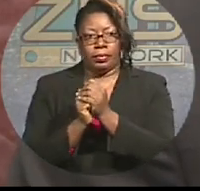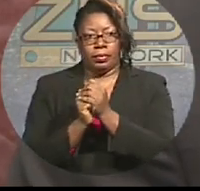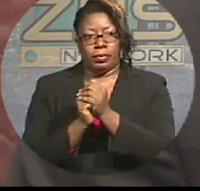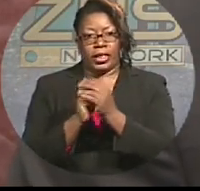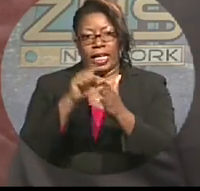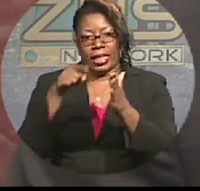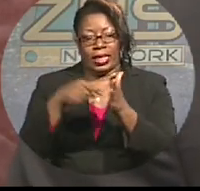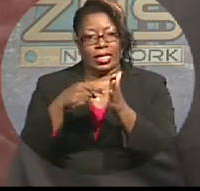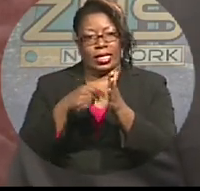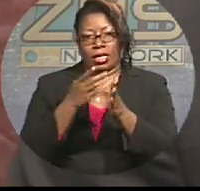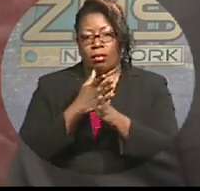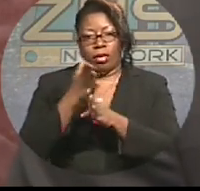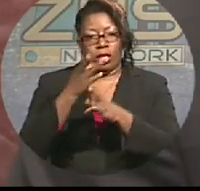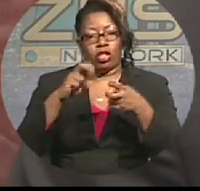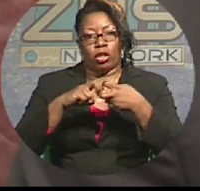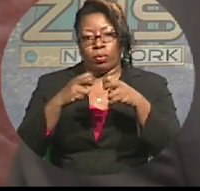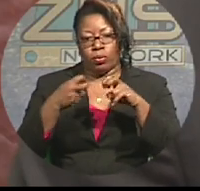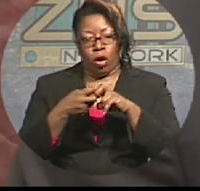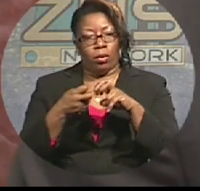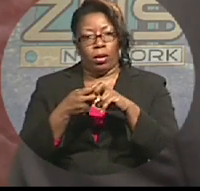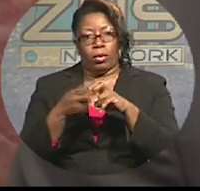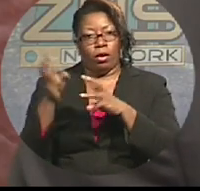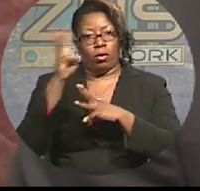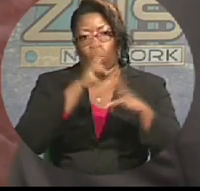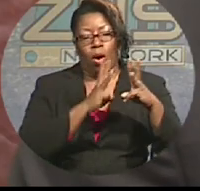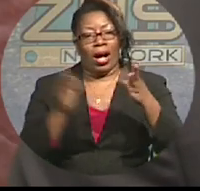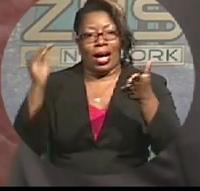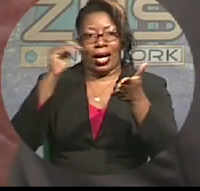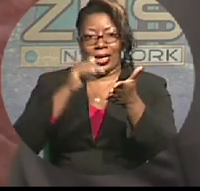This is a major problem in the war against crime.